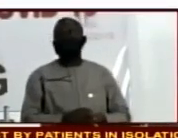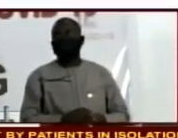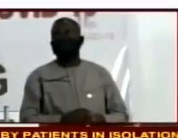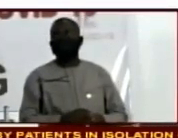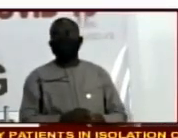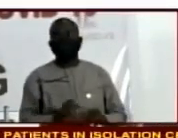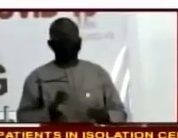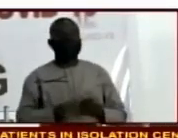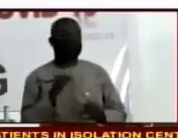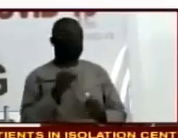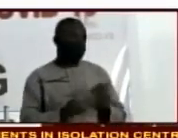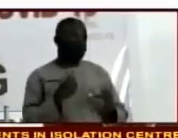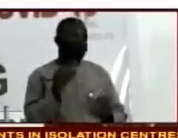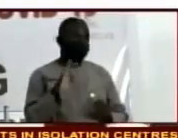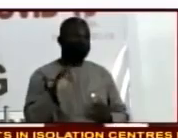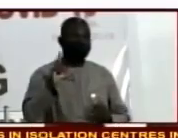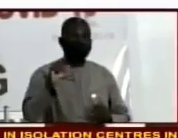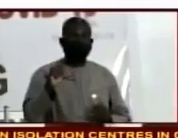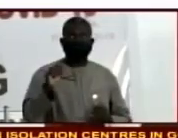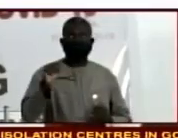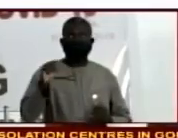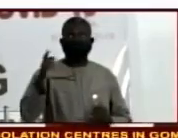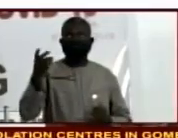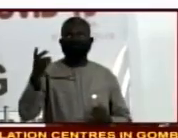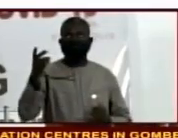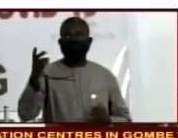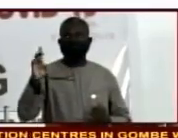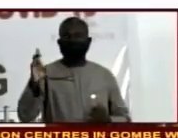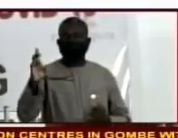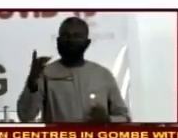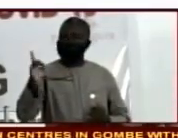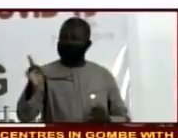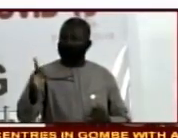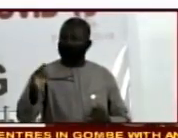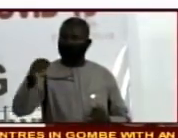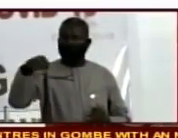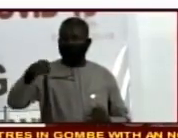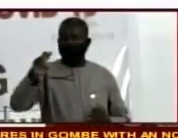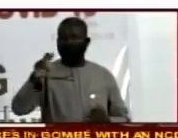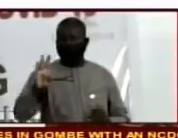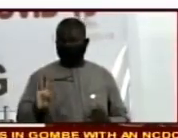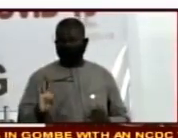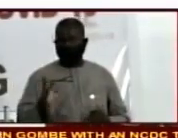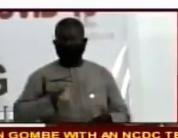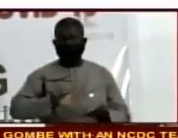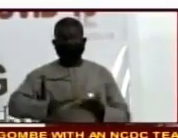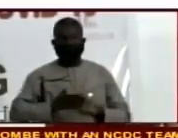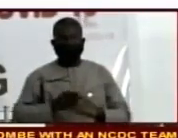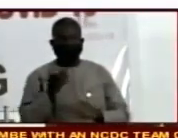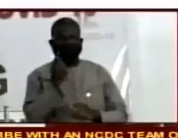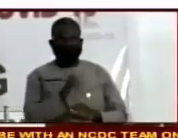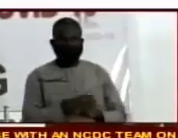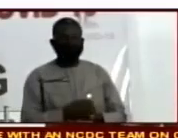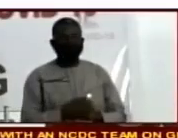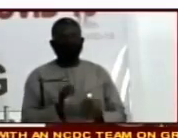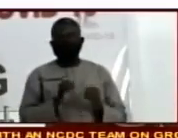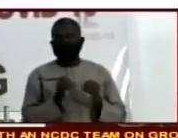To the end of 2018, Q4, aviation becomes the second fastest growing sector in the country after water and